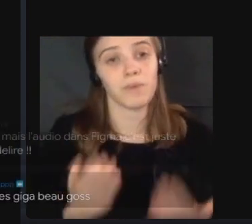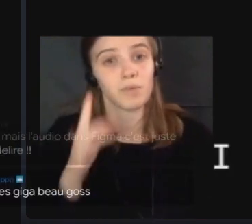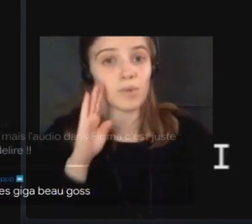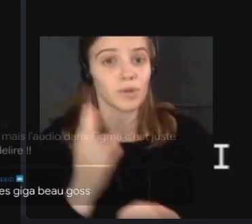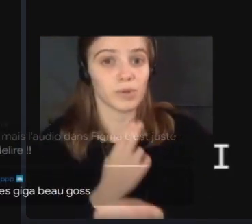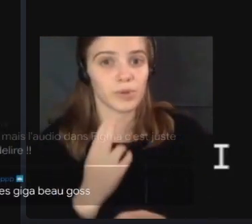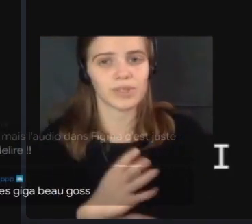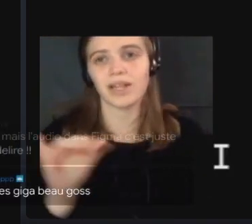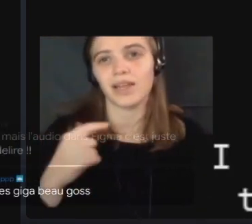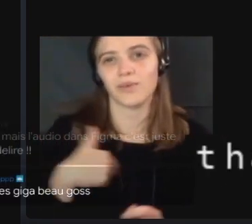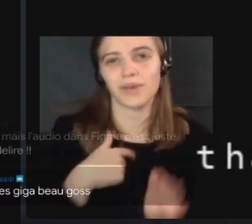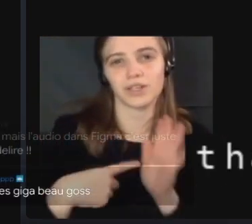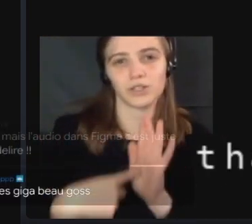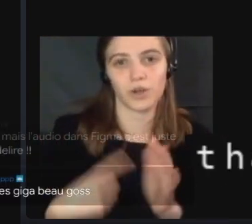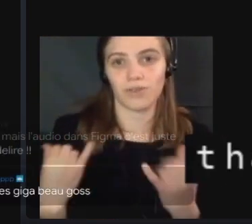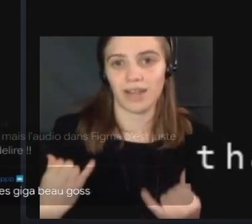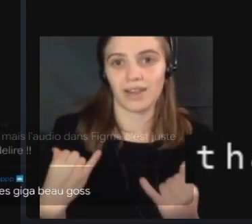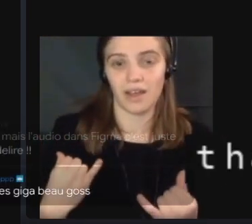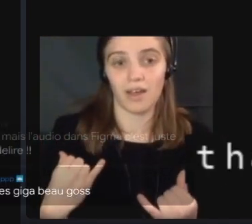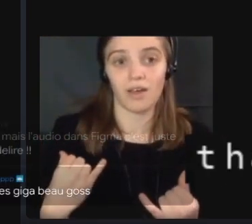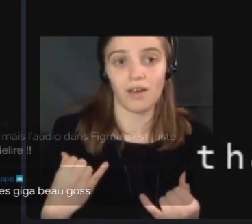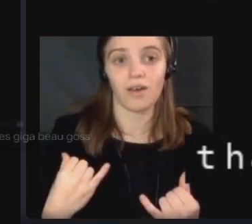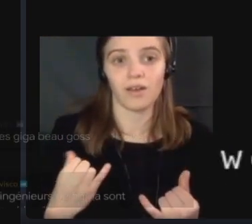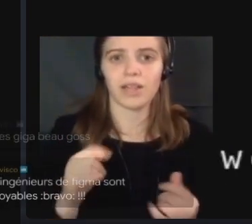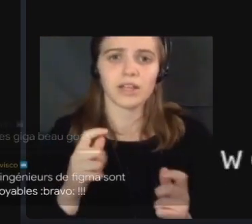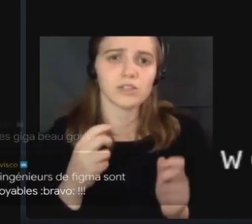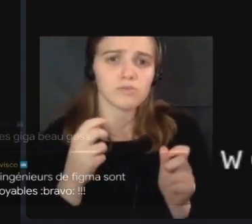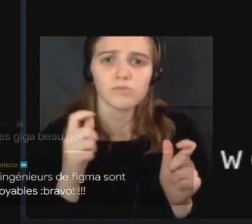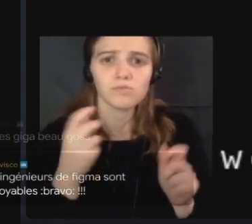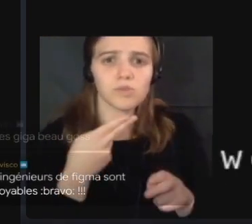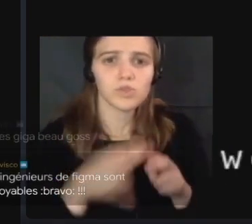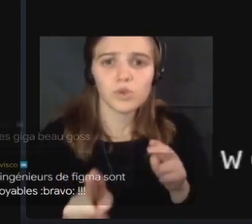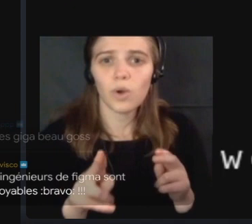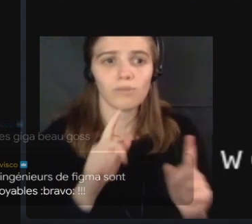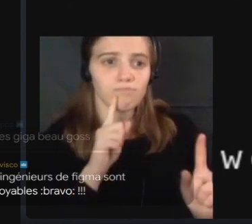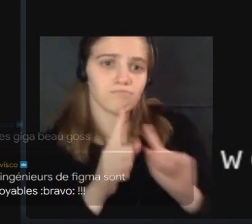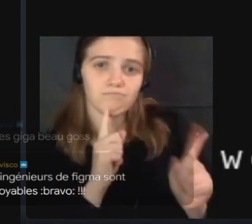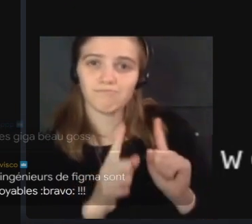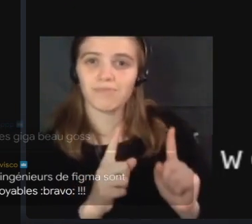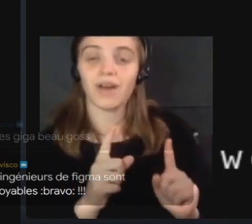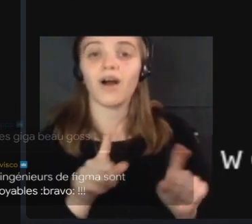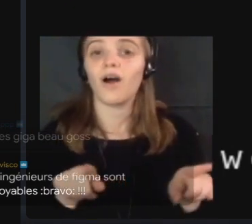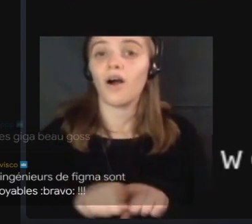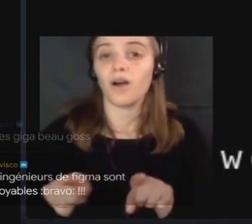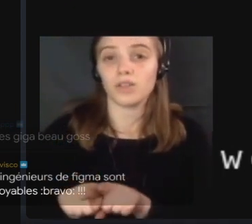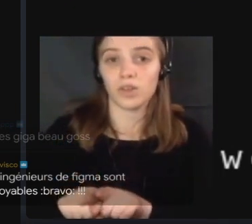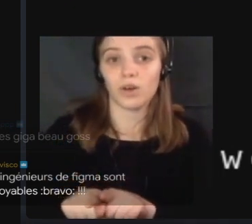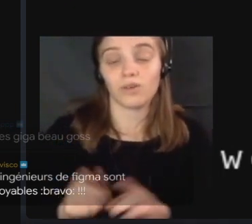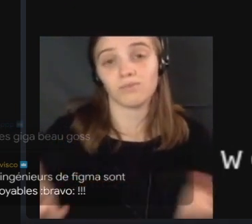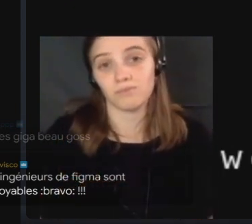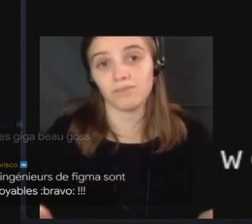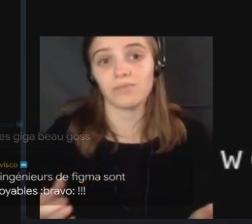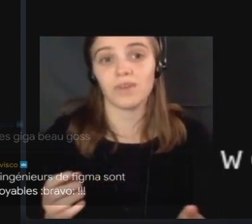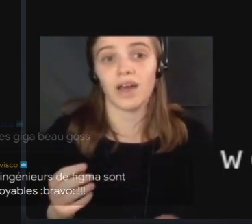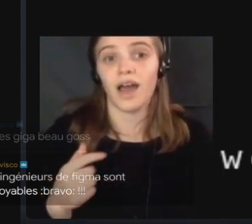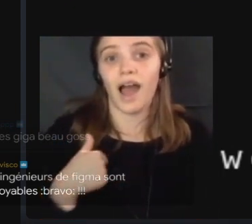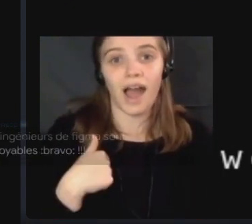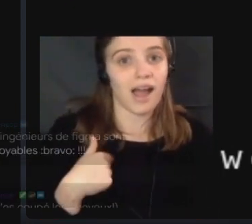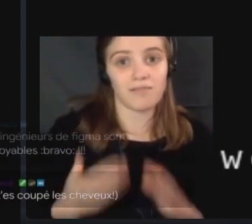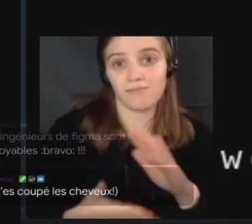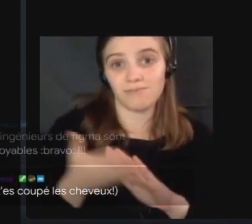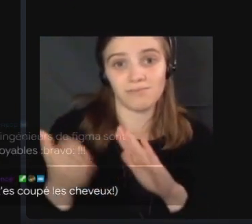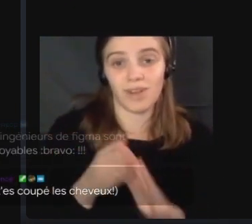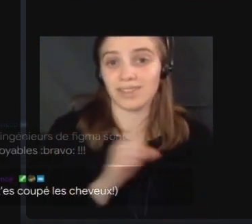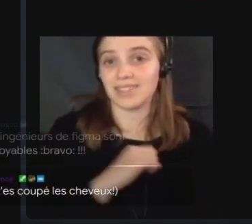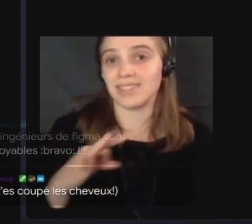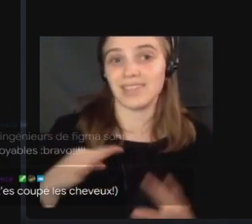hein. Right now, in terms of these small. On va pas avoir un audio gratuit, hein. Also, for what it's worth, I've run entire staff meetings